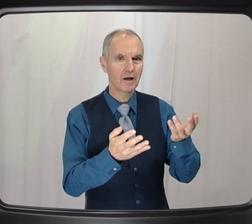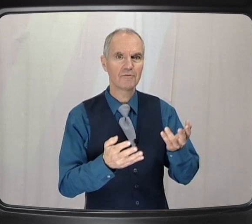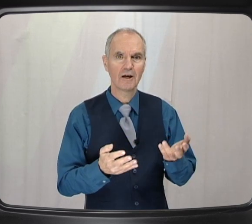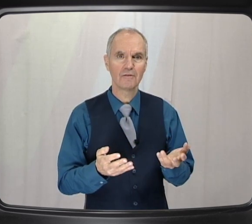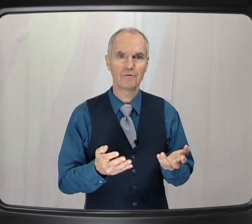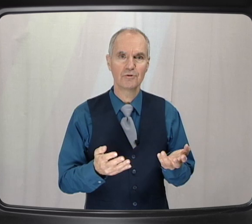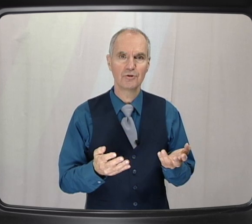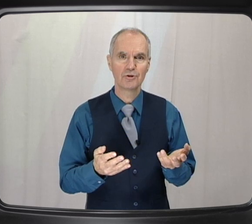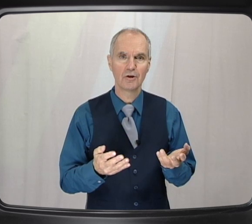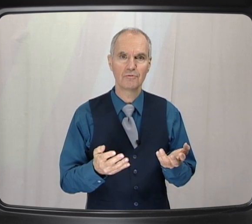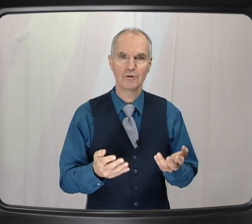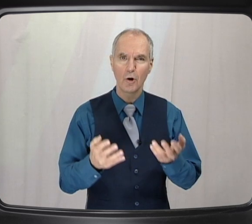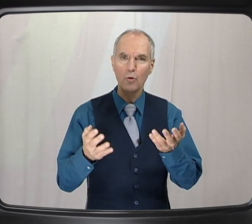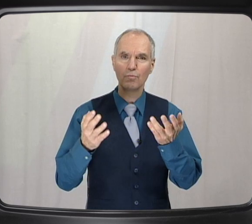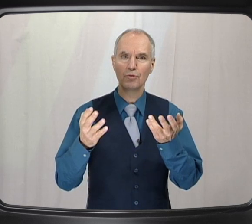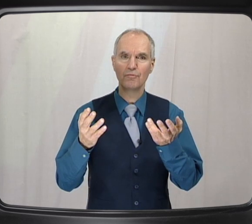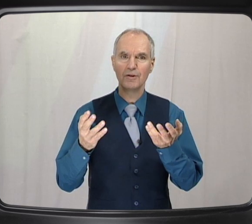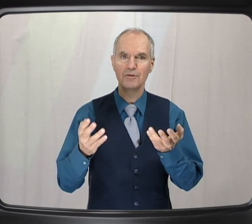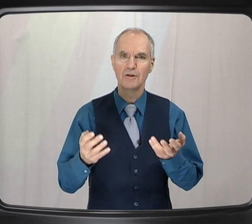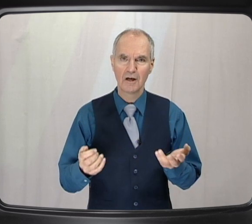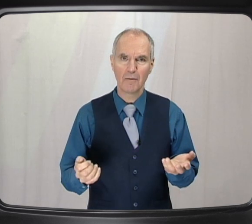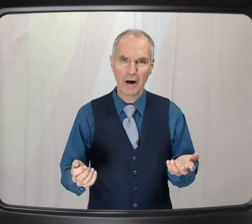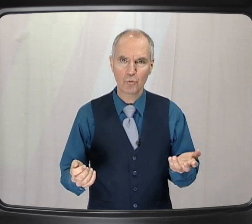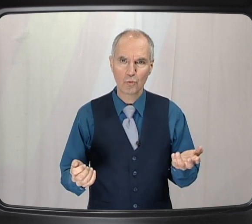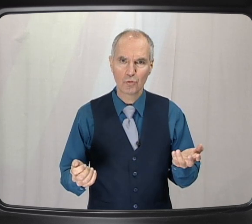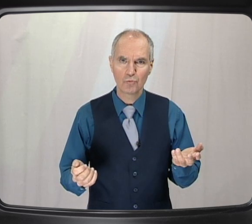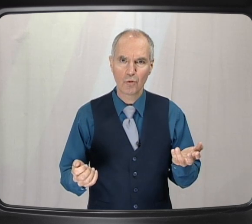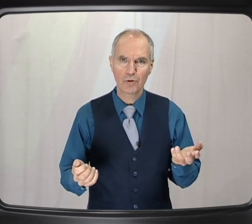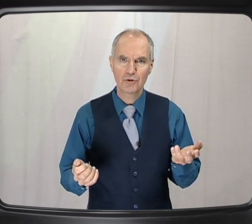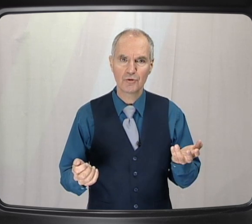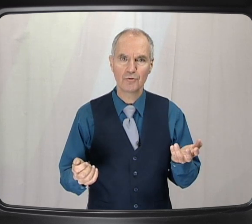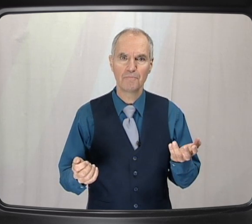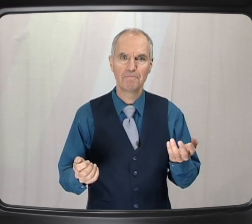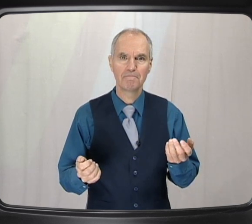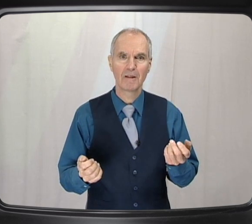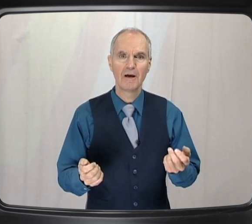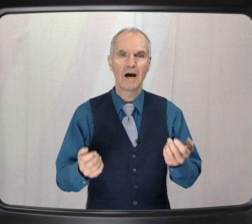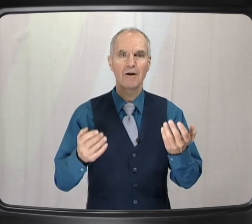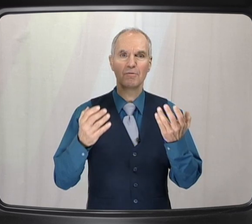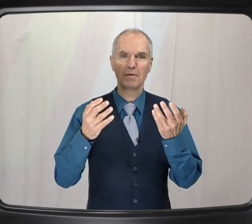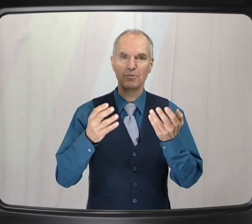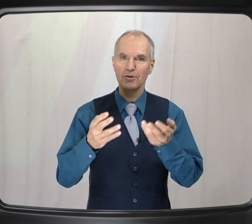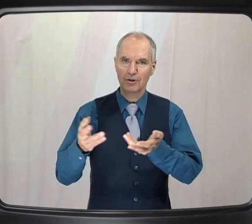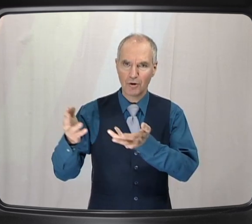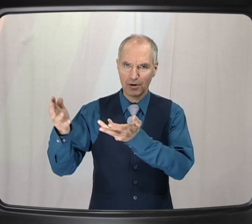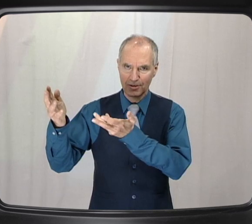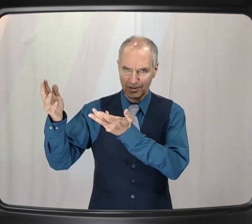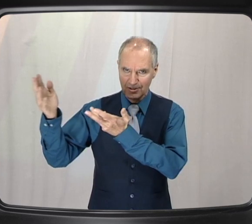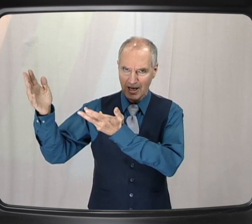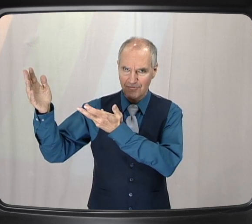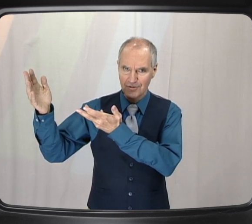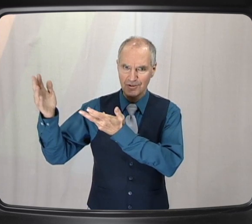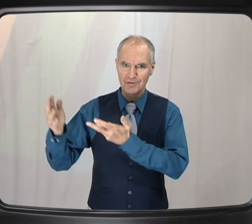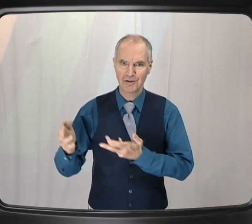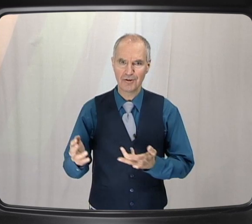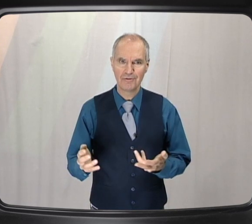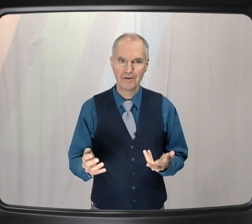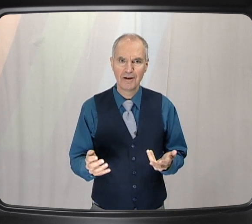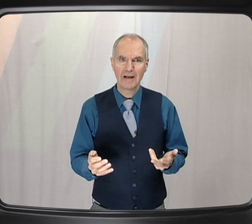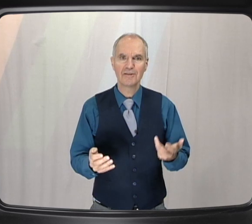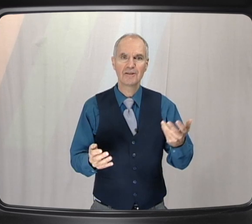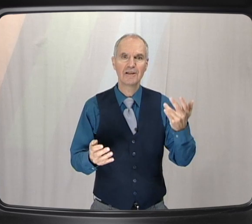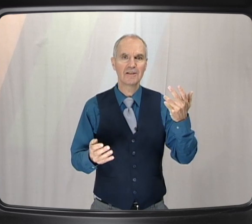watched a lot of television shows and old movies about World War II. I remember going to San